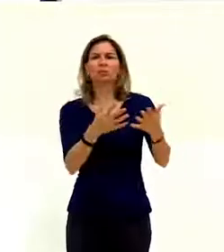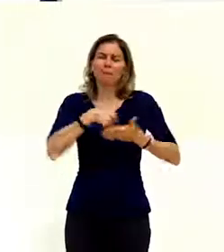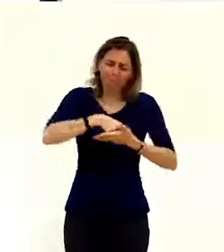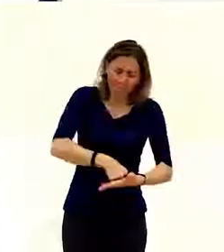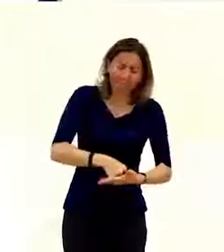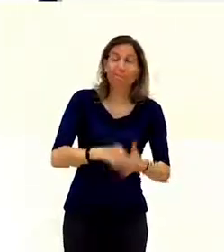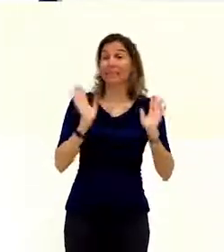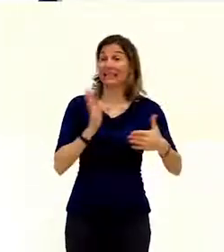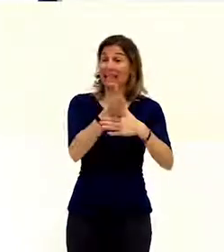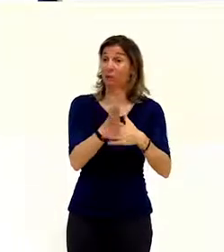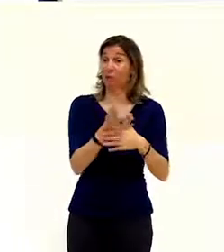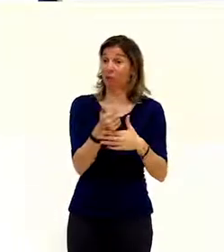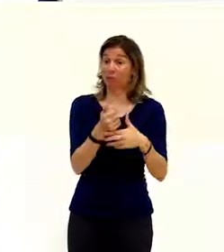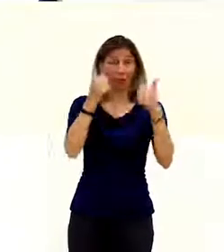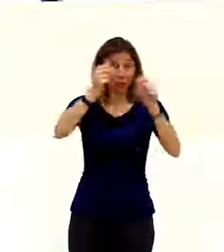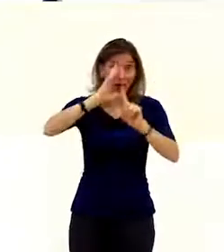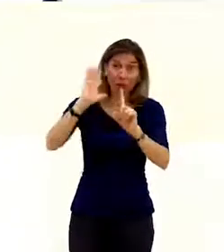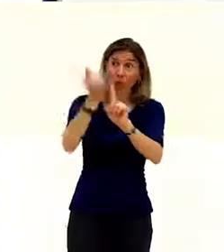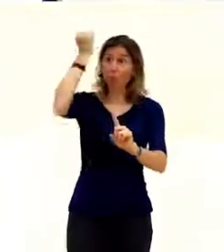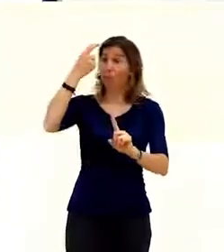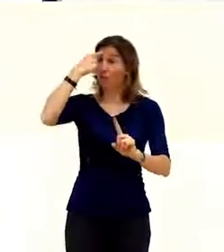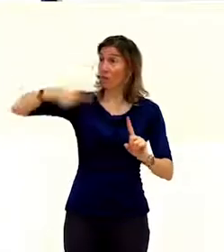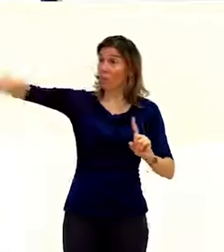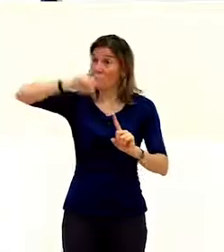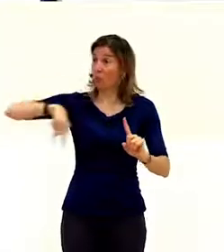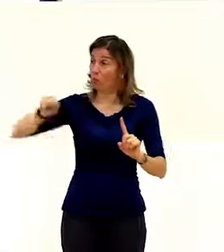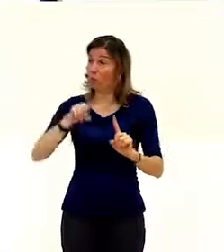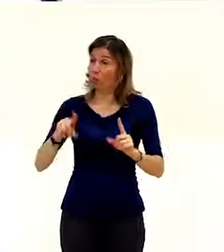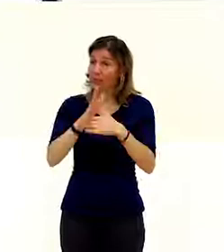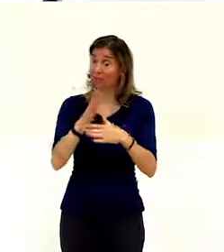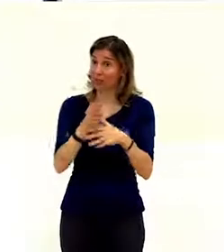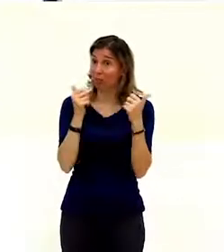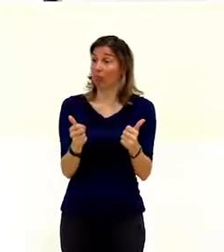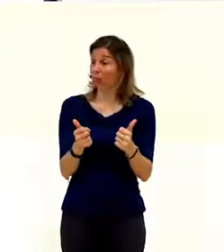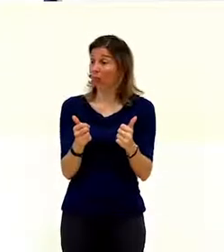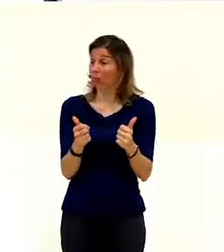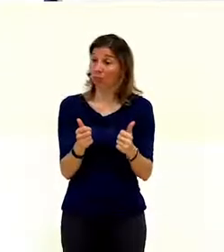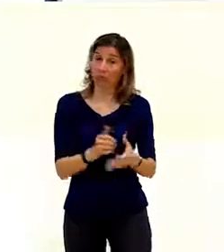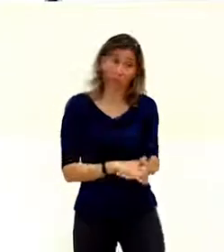be accessible. This is a victory for the cause of accessibility.